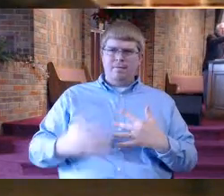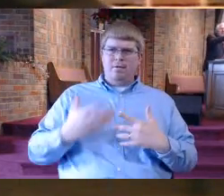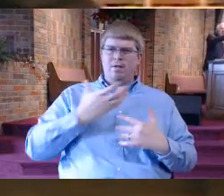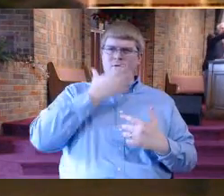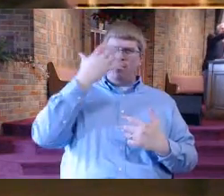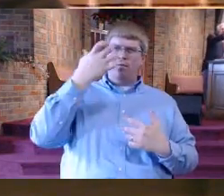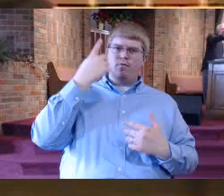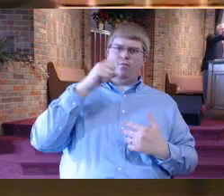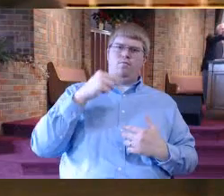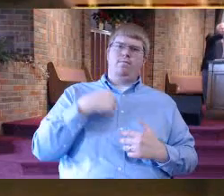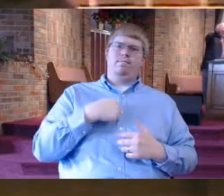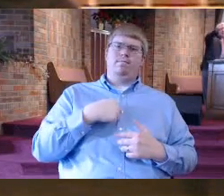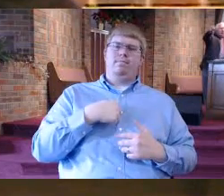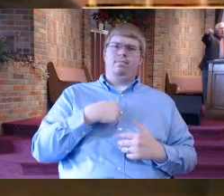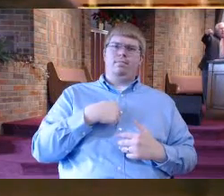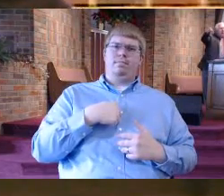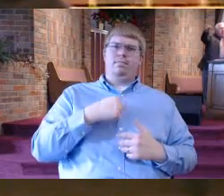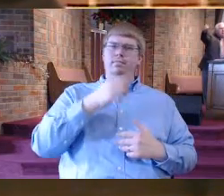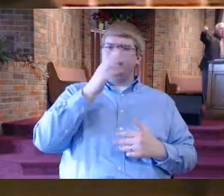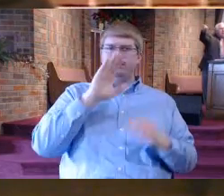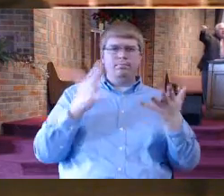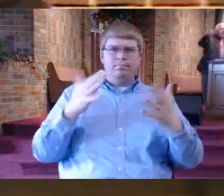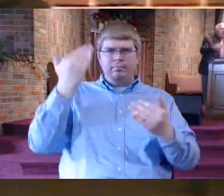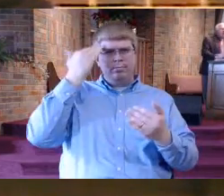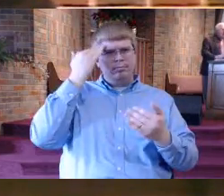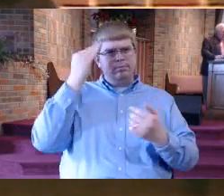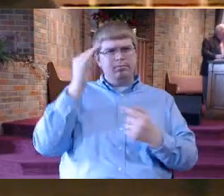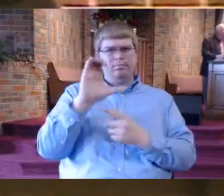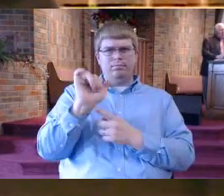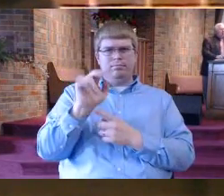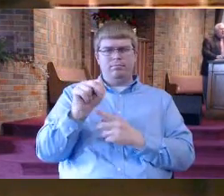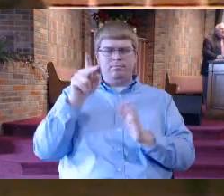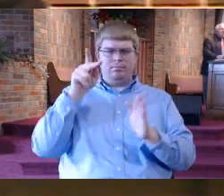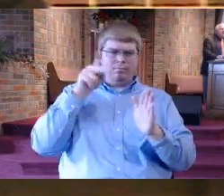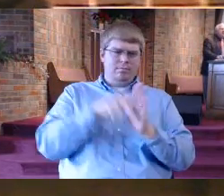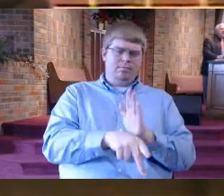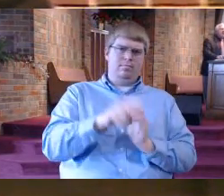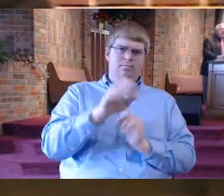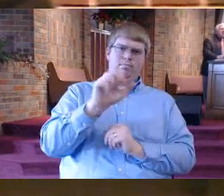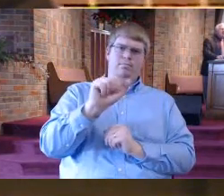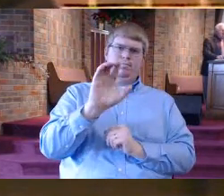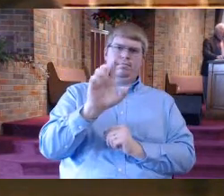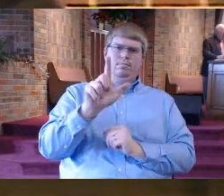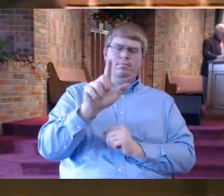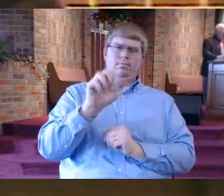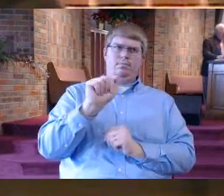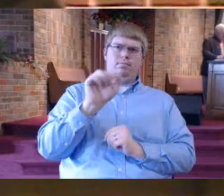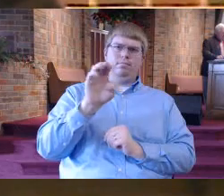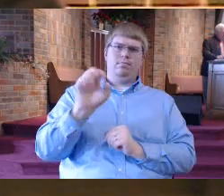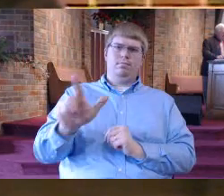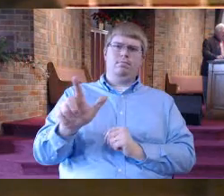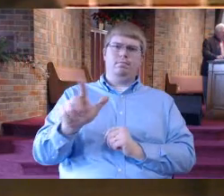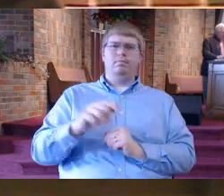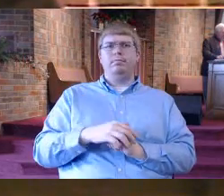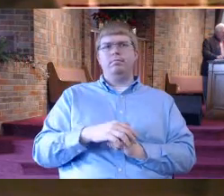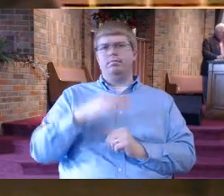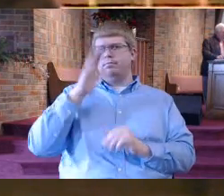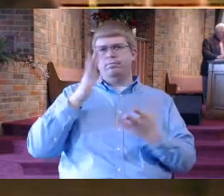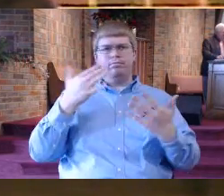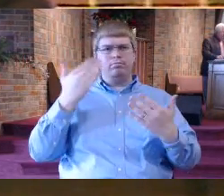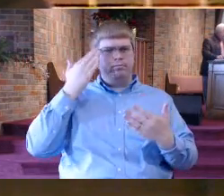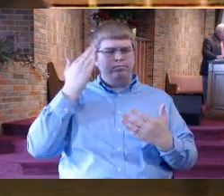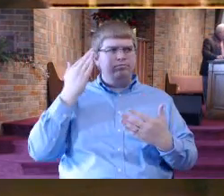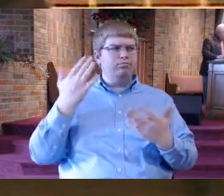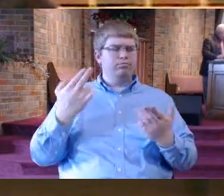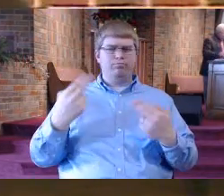knew that Cain had killed his brother Abel. God saw these events as they unfolded. God knew what had taken